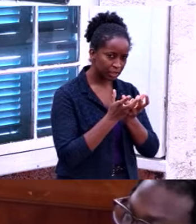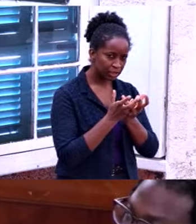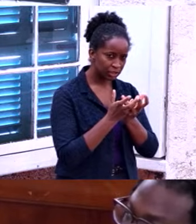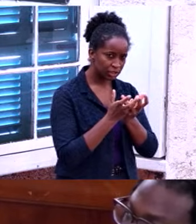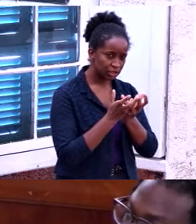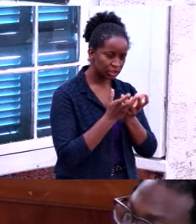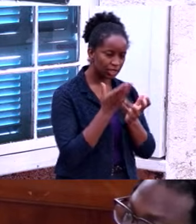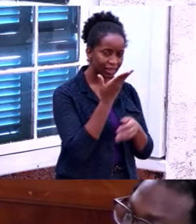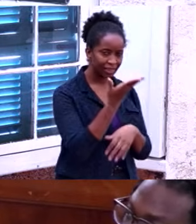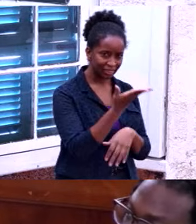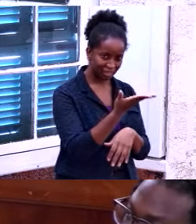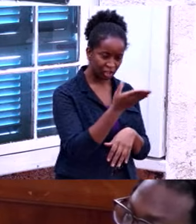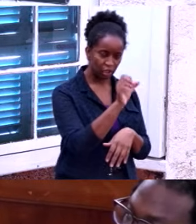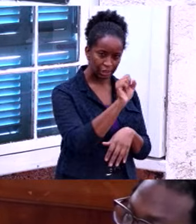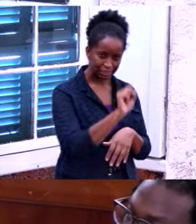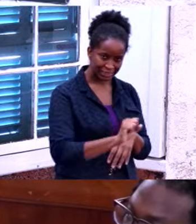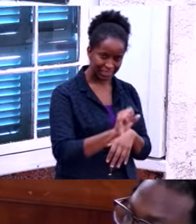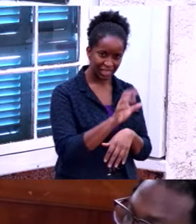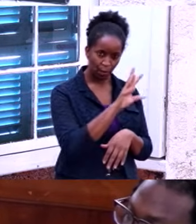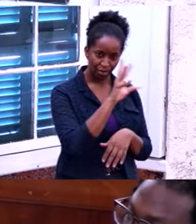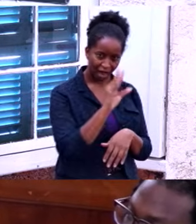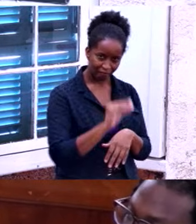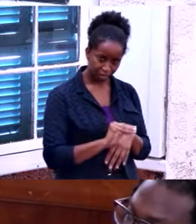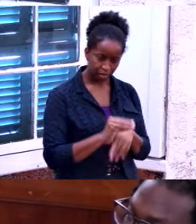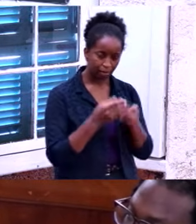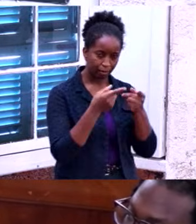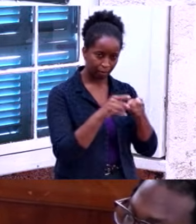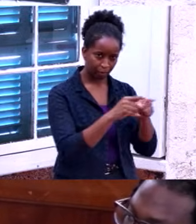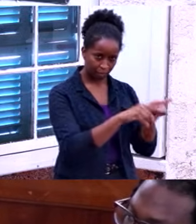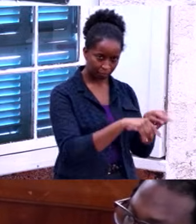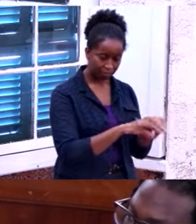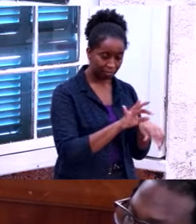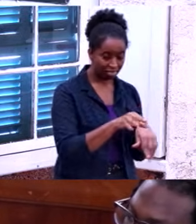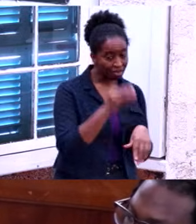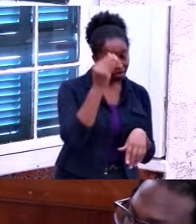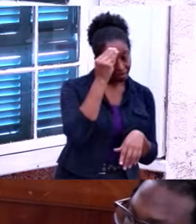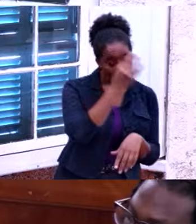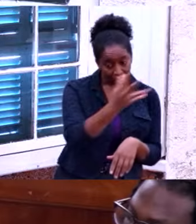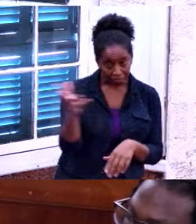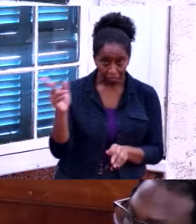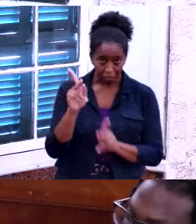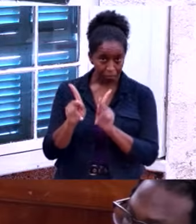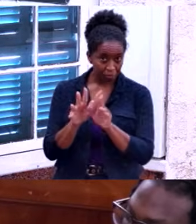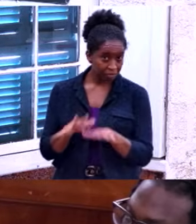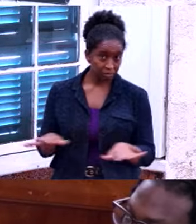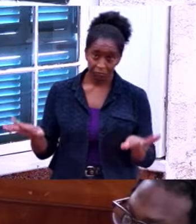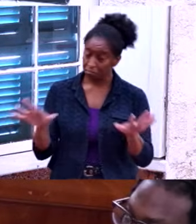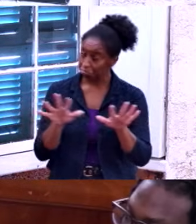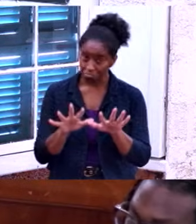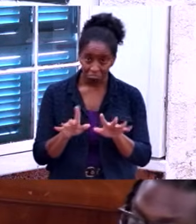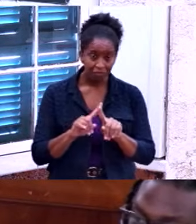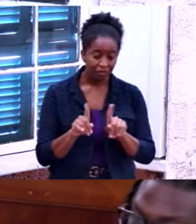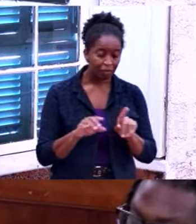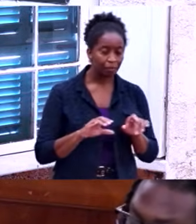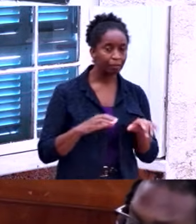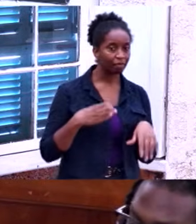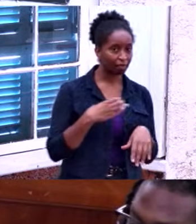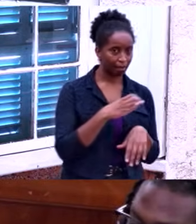lengthy contribution to the commission in that regard. We asked them to submit it in